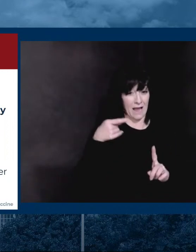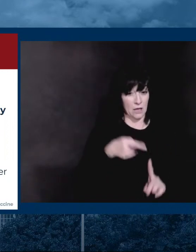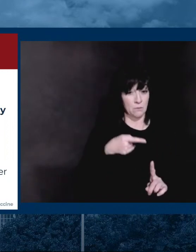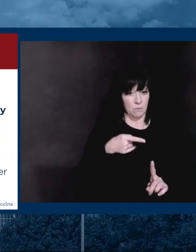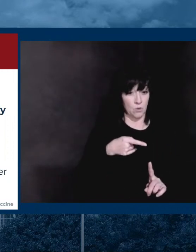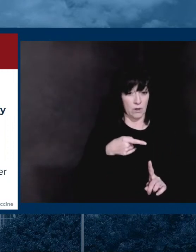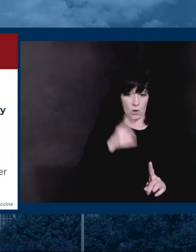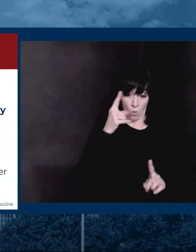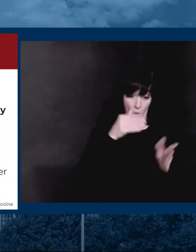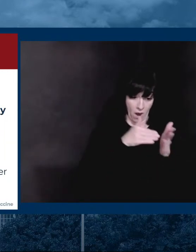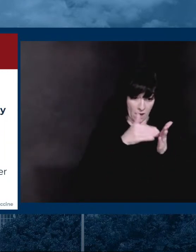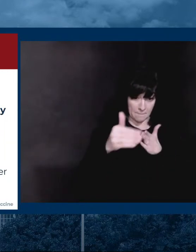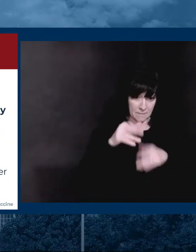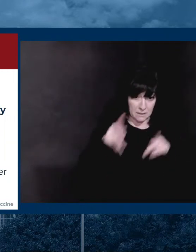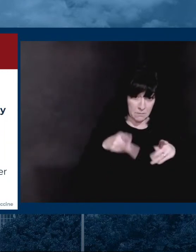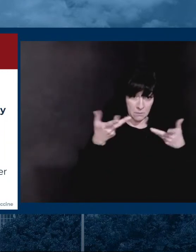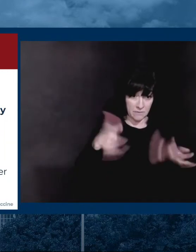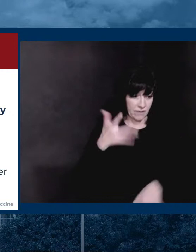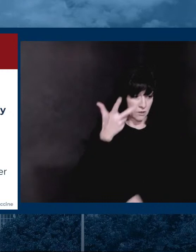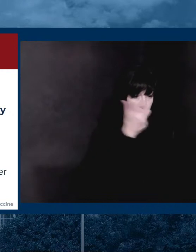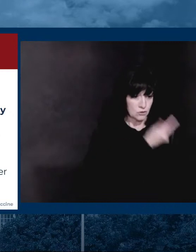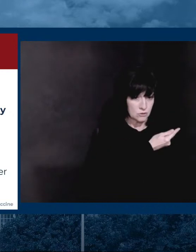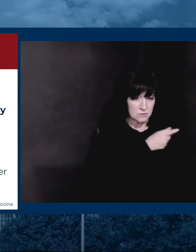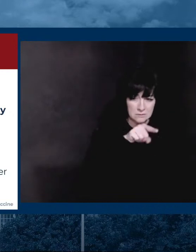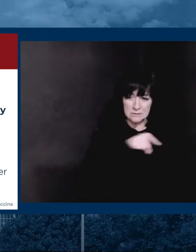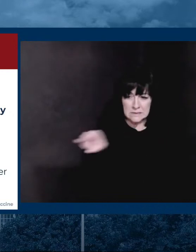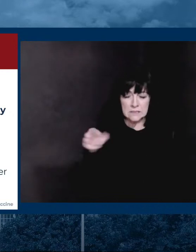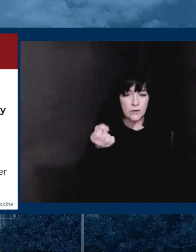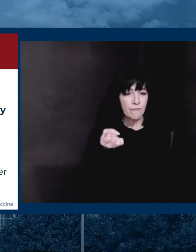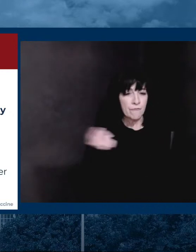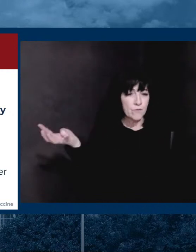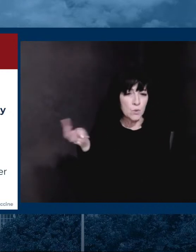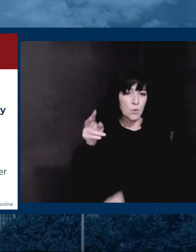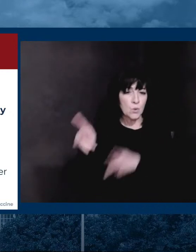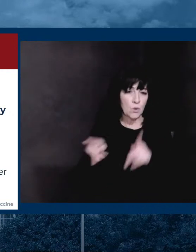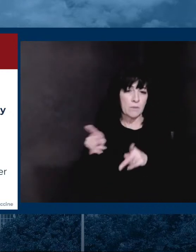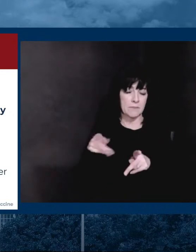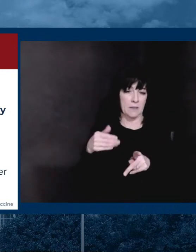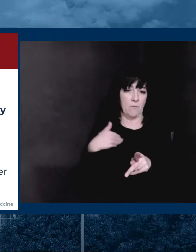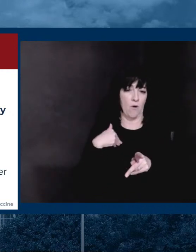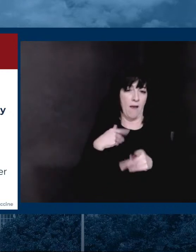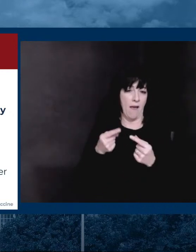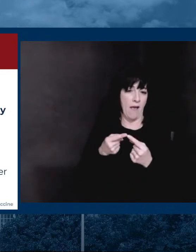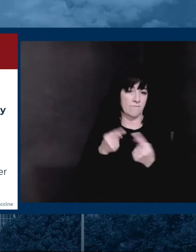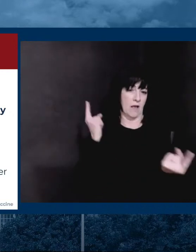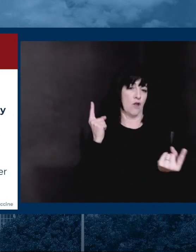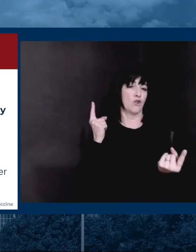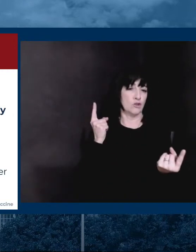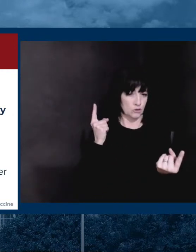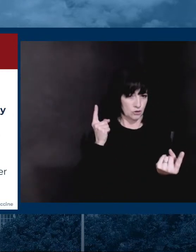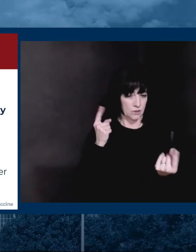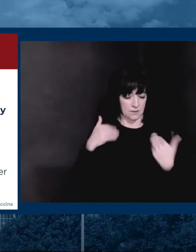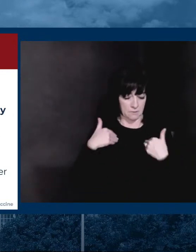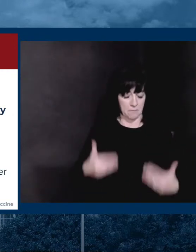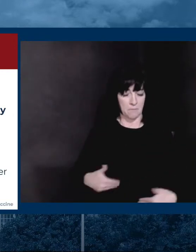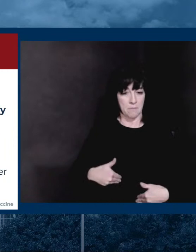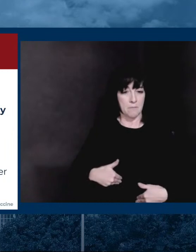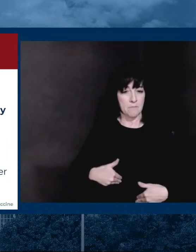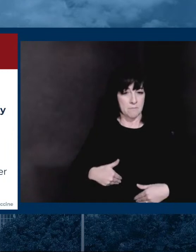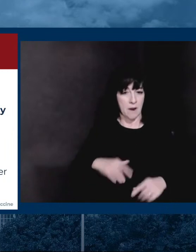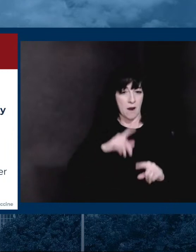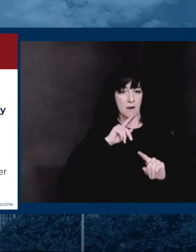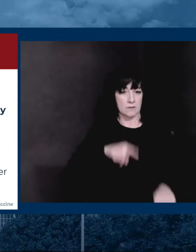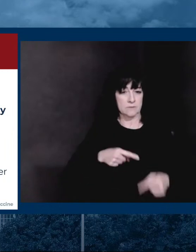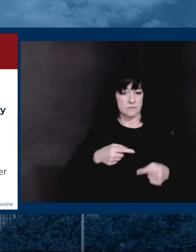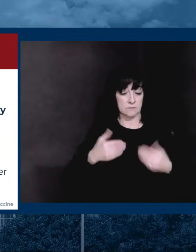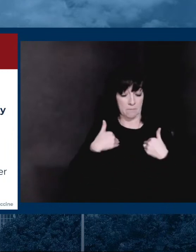this is something that people have been keeping an eye on, but from our perspective, this is exceedingly rare. And for individuals who